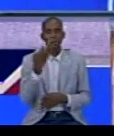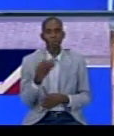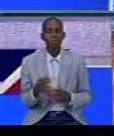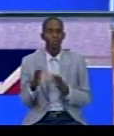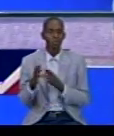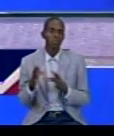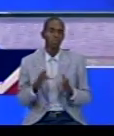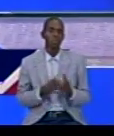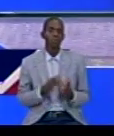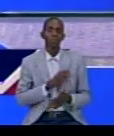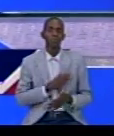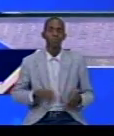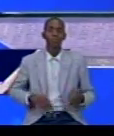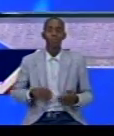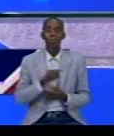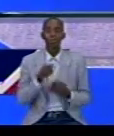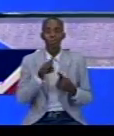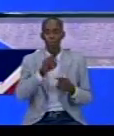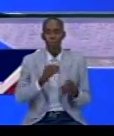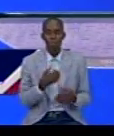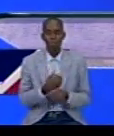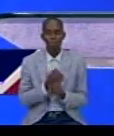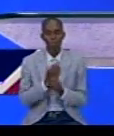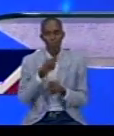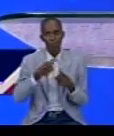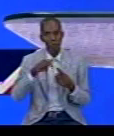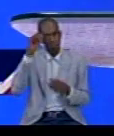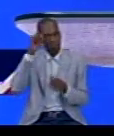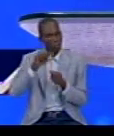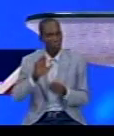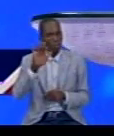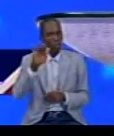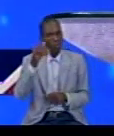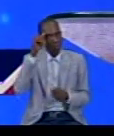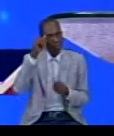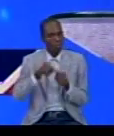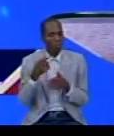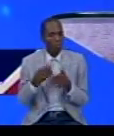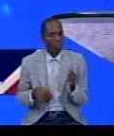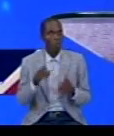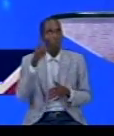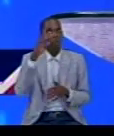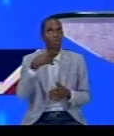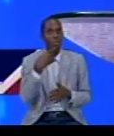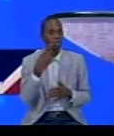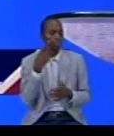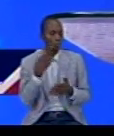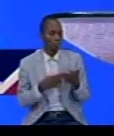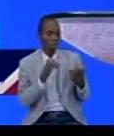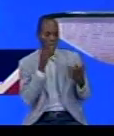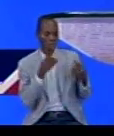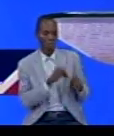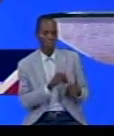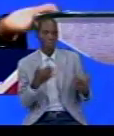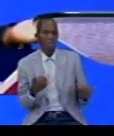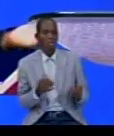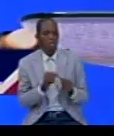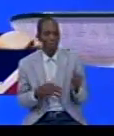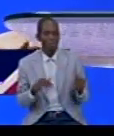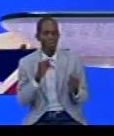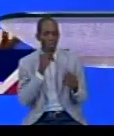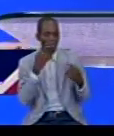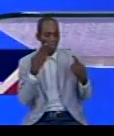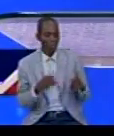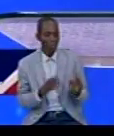minister. When you put the people in remembrance, this is what God has said. This is what is happening now. Everything is according to his word. This